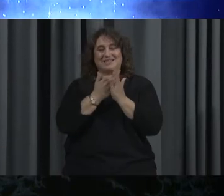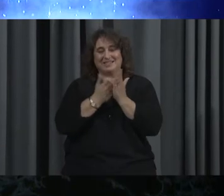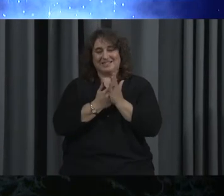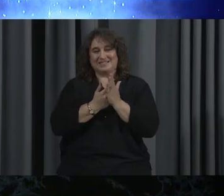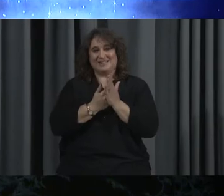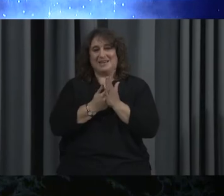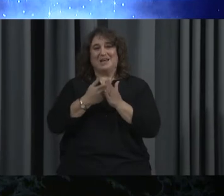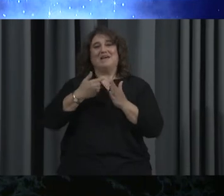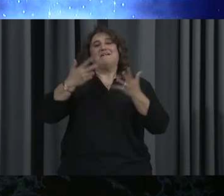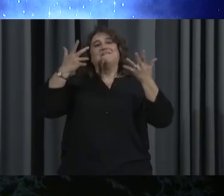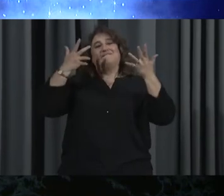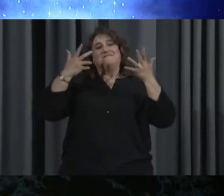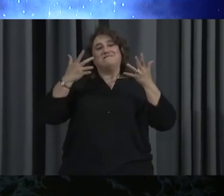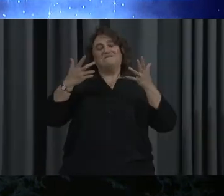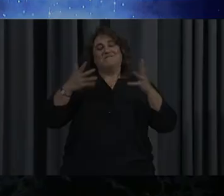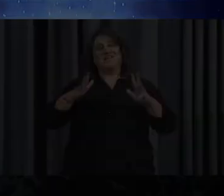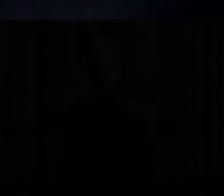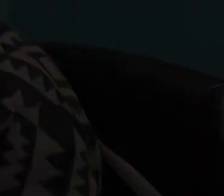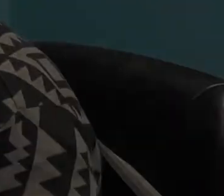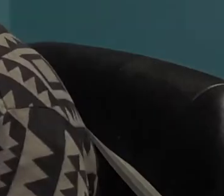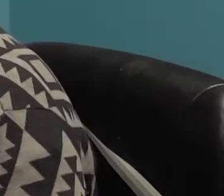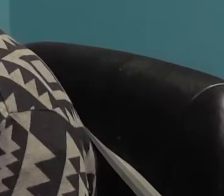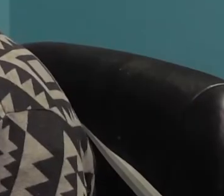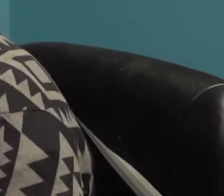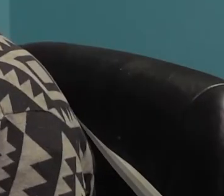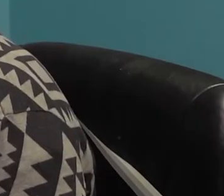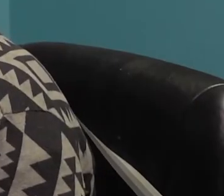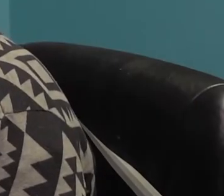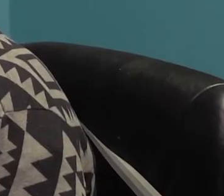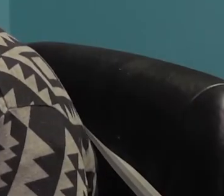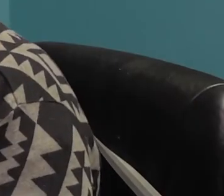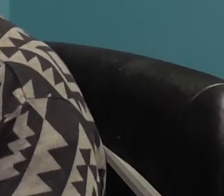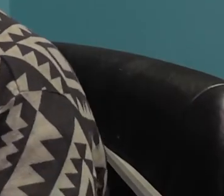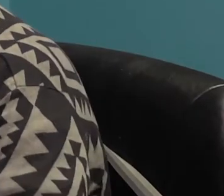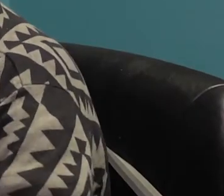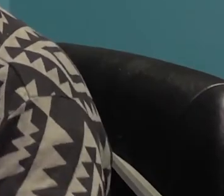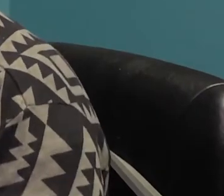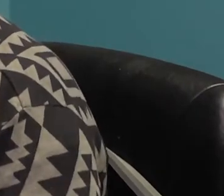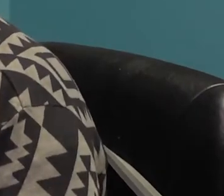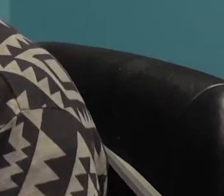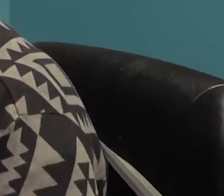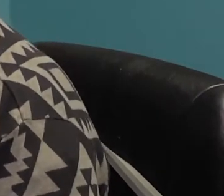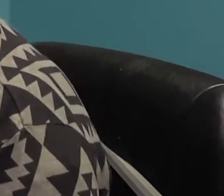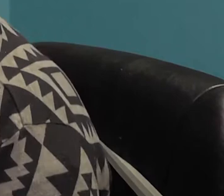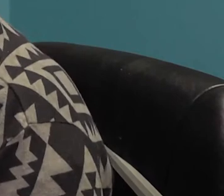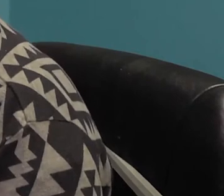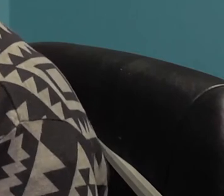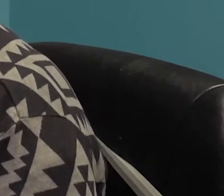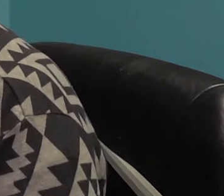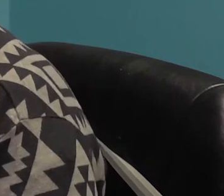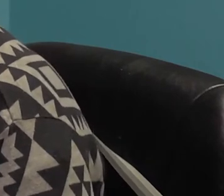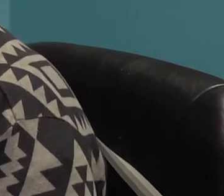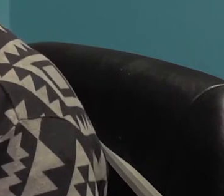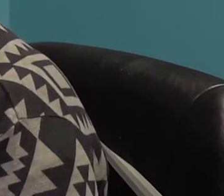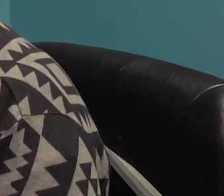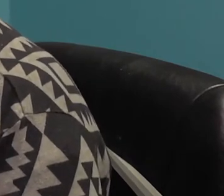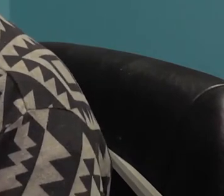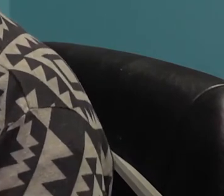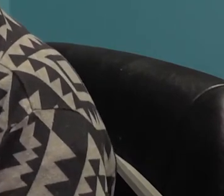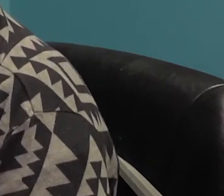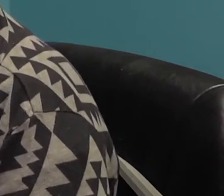for you. So until next time, take care. My name is Gail Daffler, and I'm the Prevention Coordinator at Goodwill Easterseals Miami